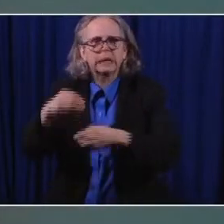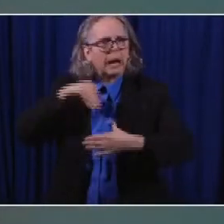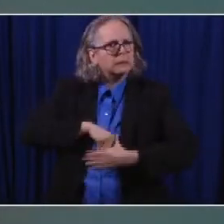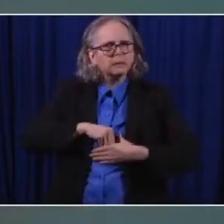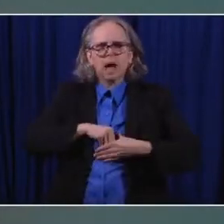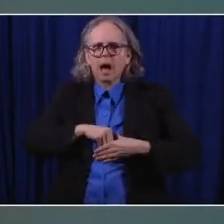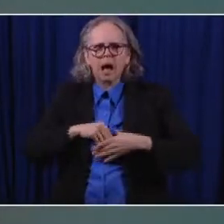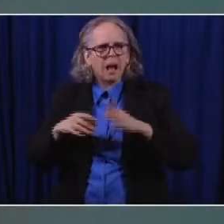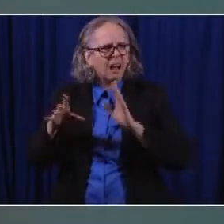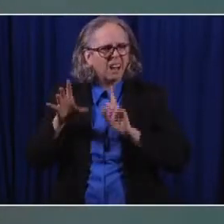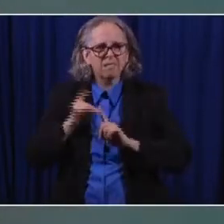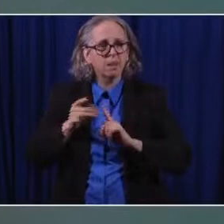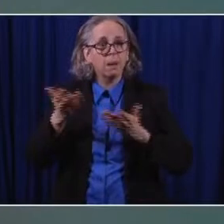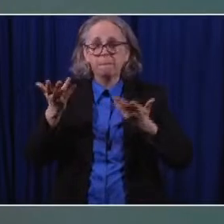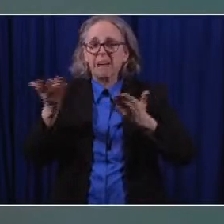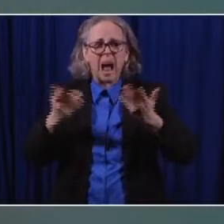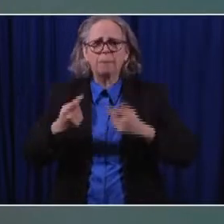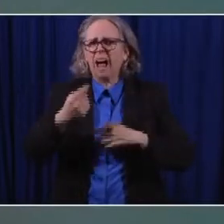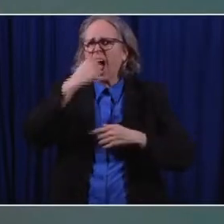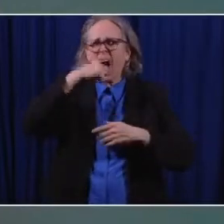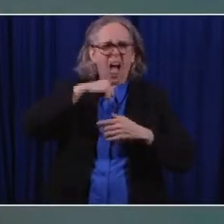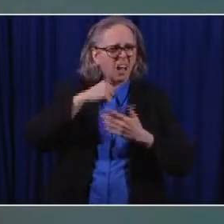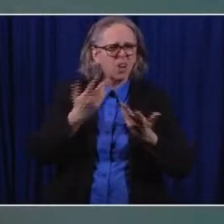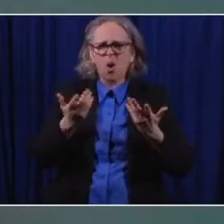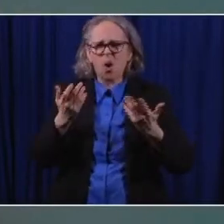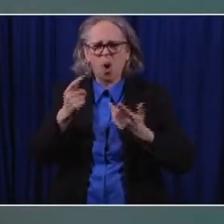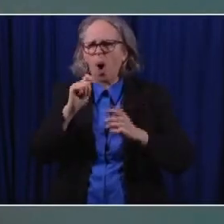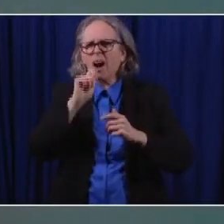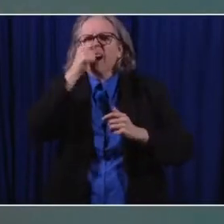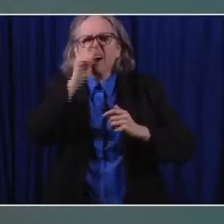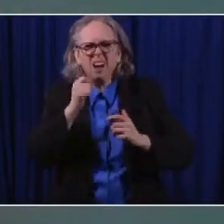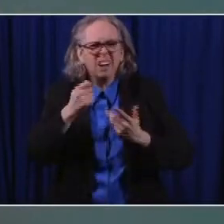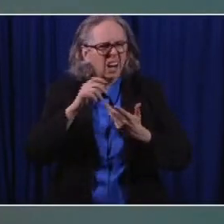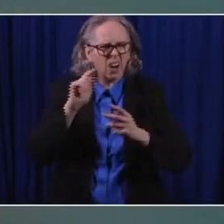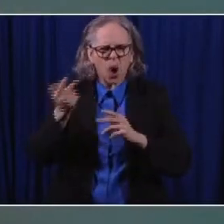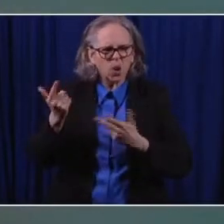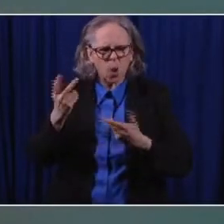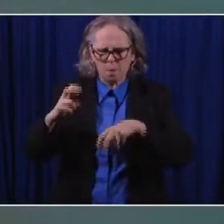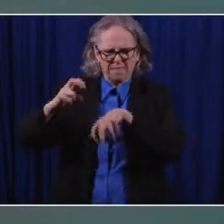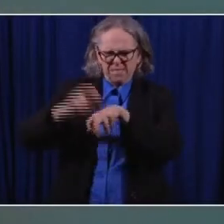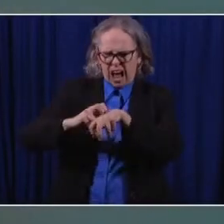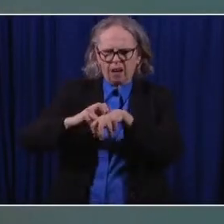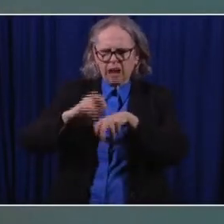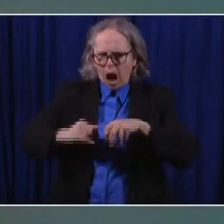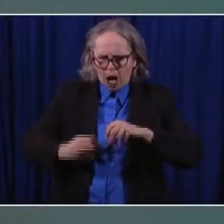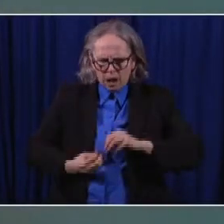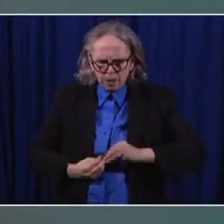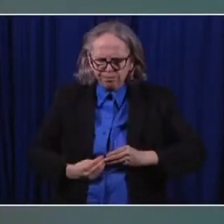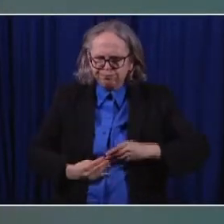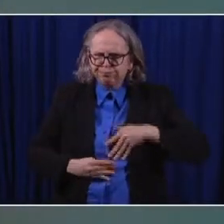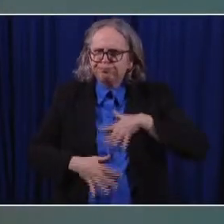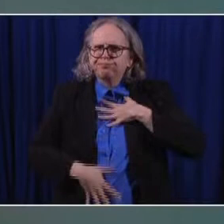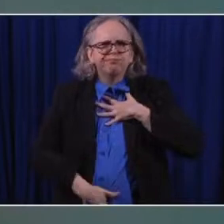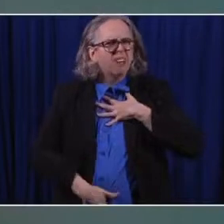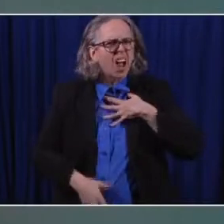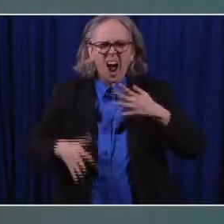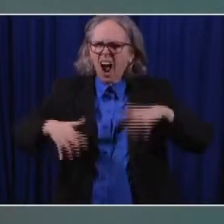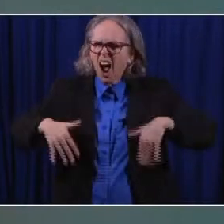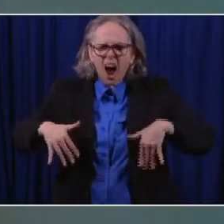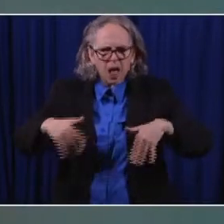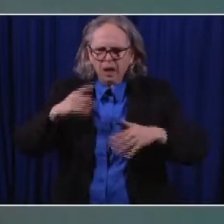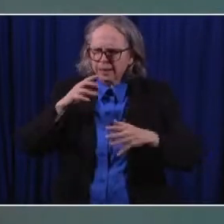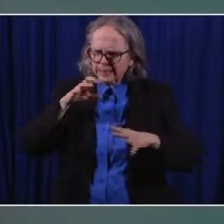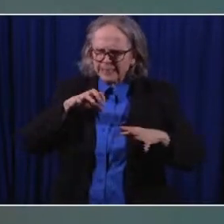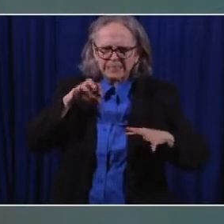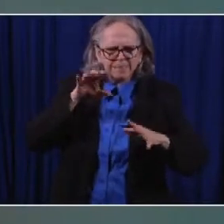enough virus wasn't available for the test to pick it up. And so maybe you should be tested again. Maybe you should be tested for the flu.